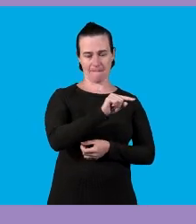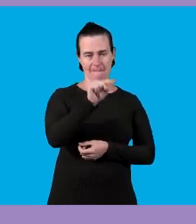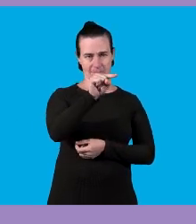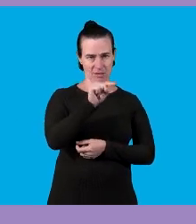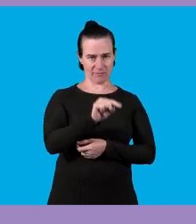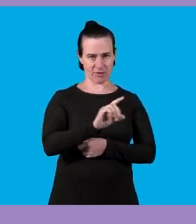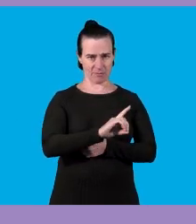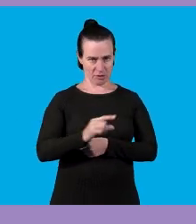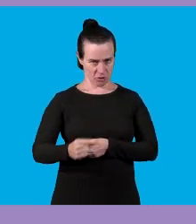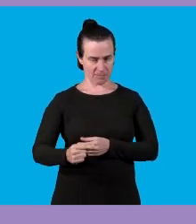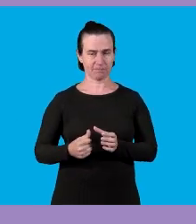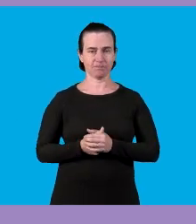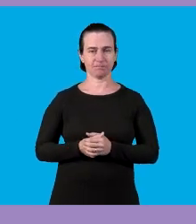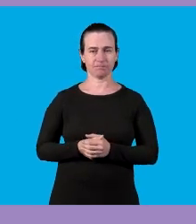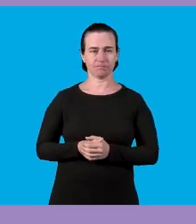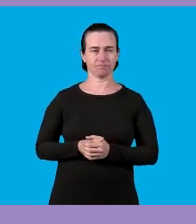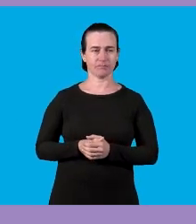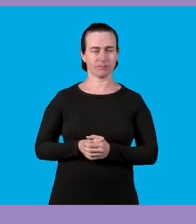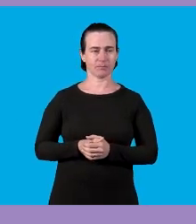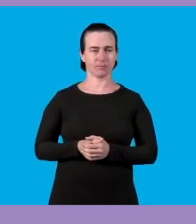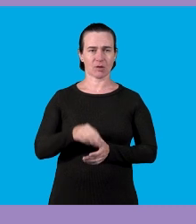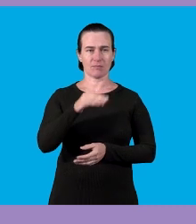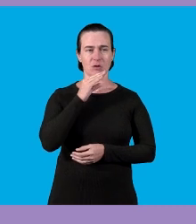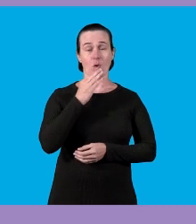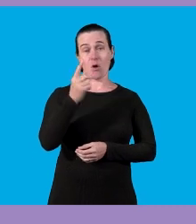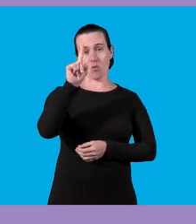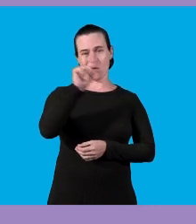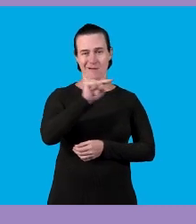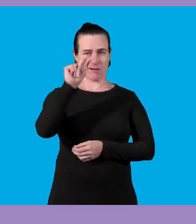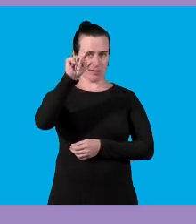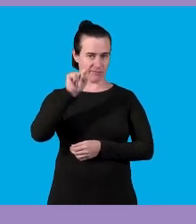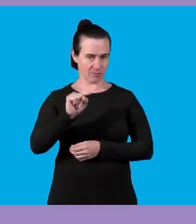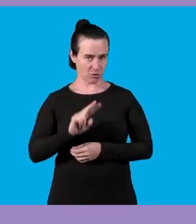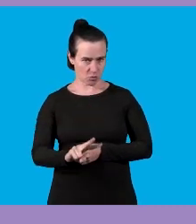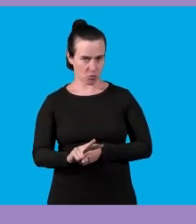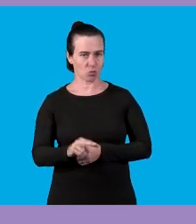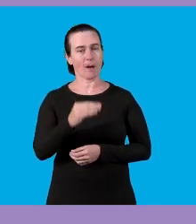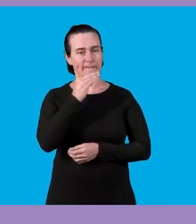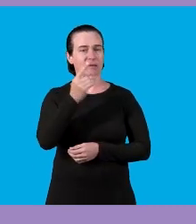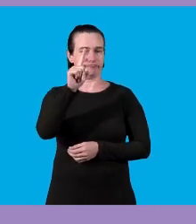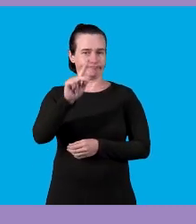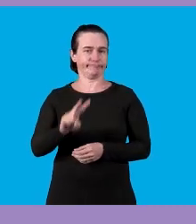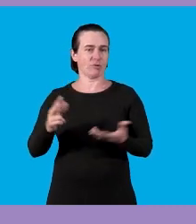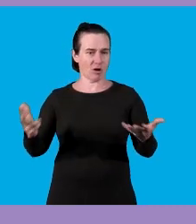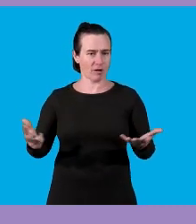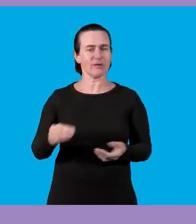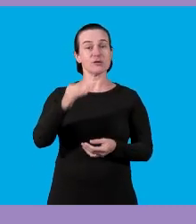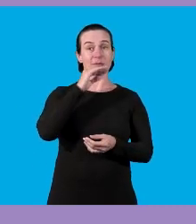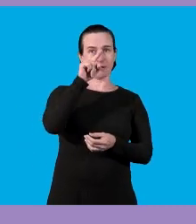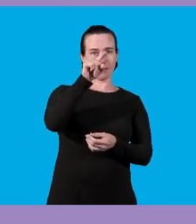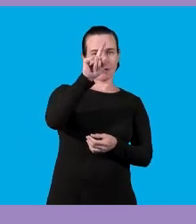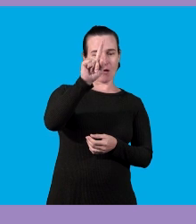DG. And that would be 1 divided by 2, which is already a